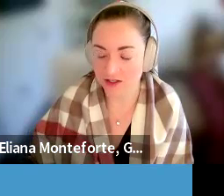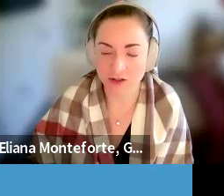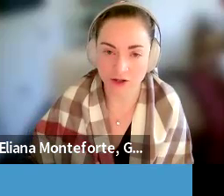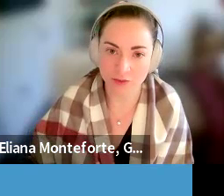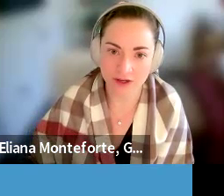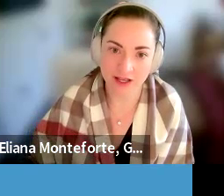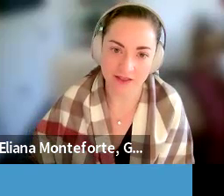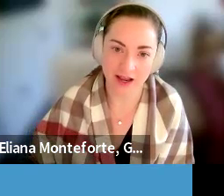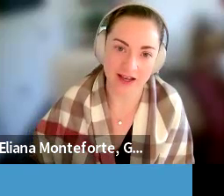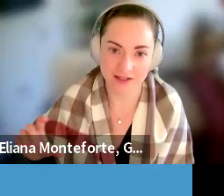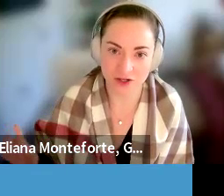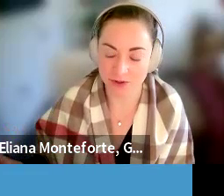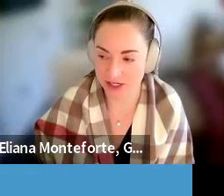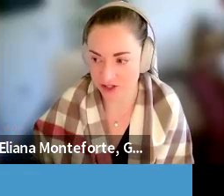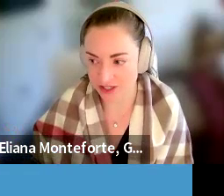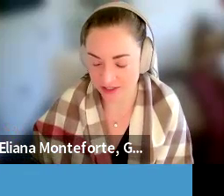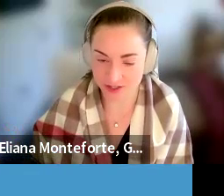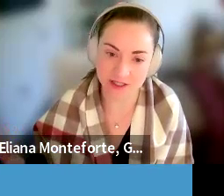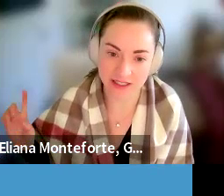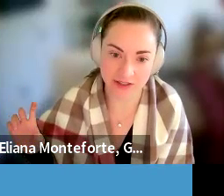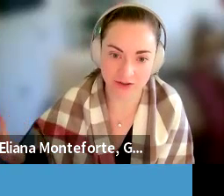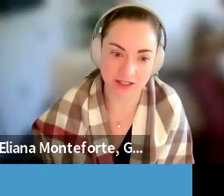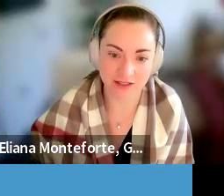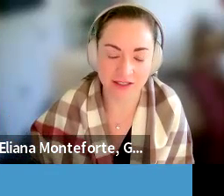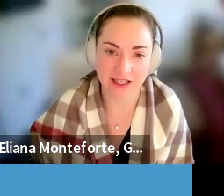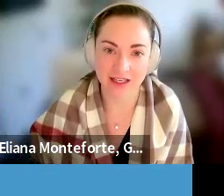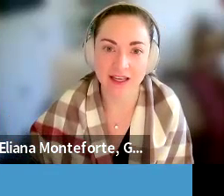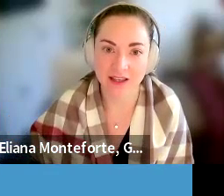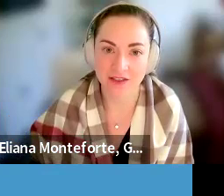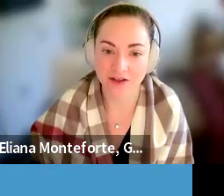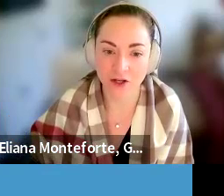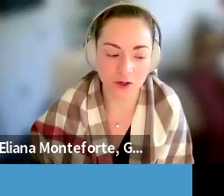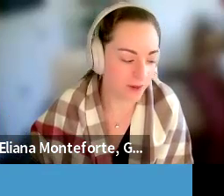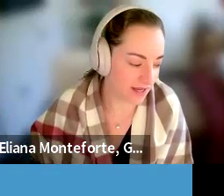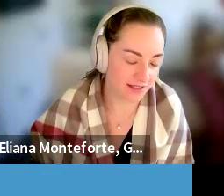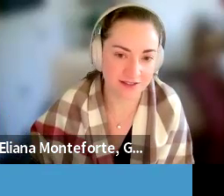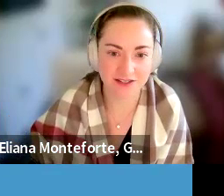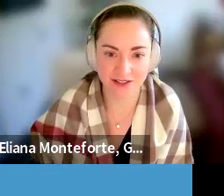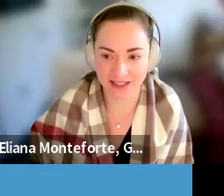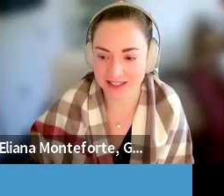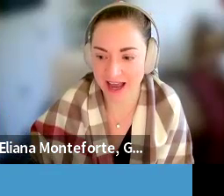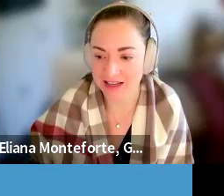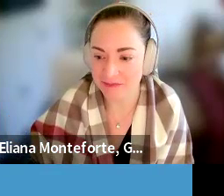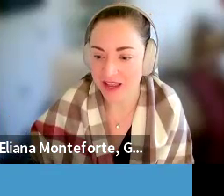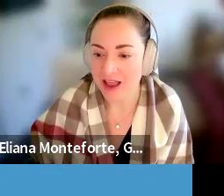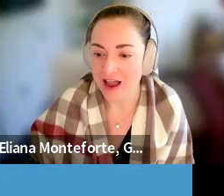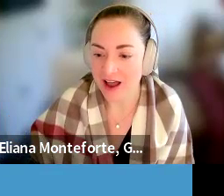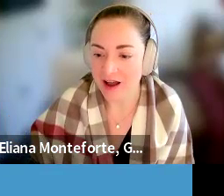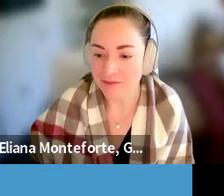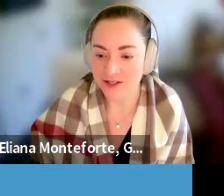You'll see a globe that has interpretation next to it, and you can click the globe and select